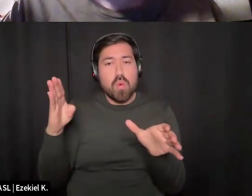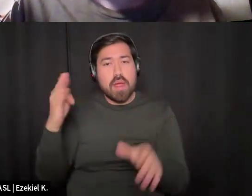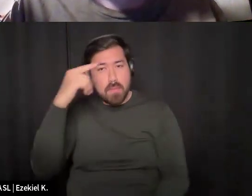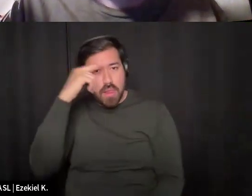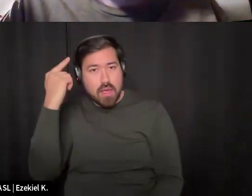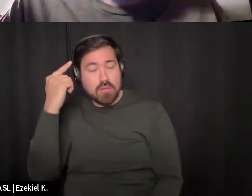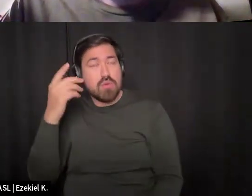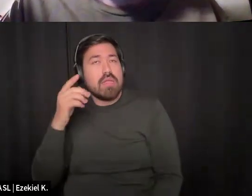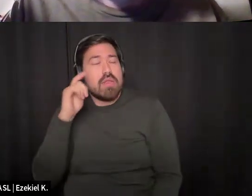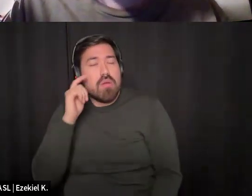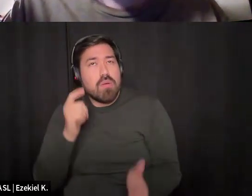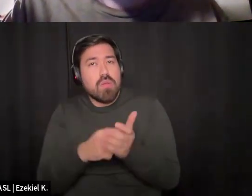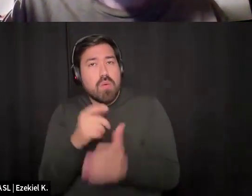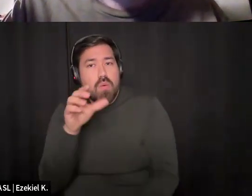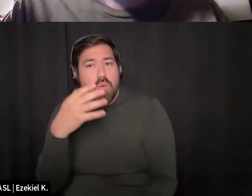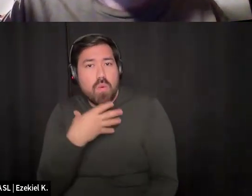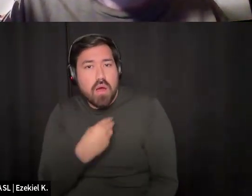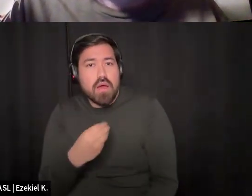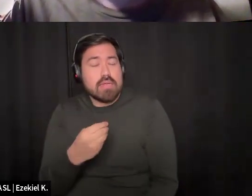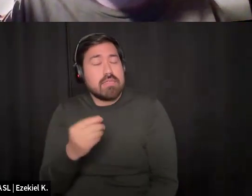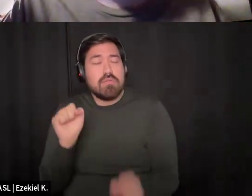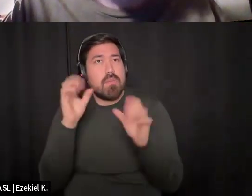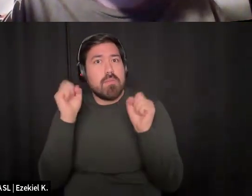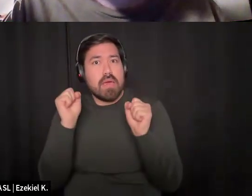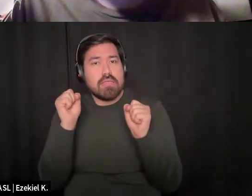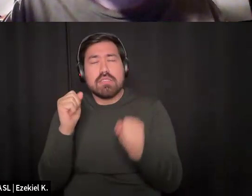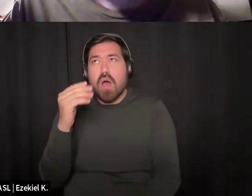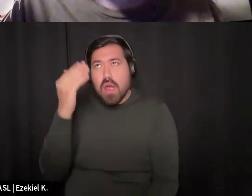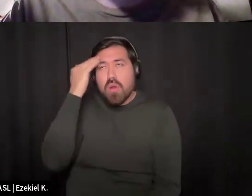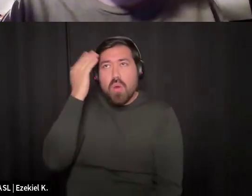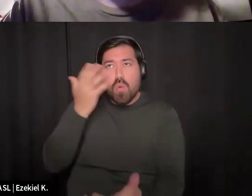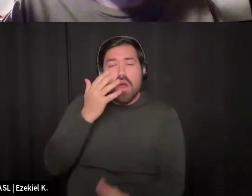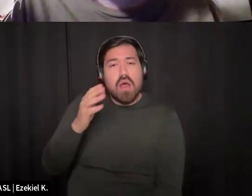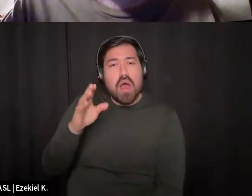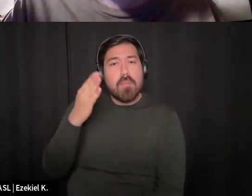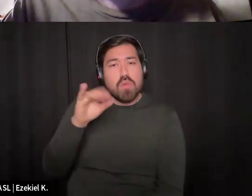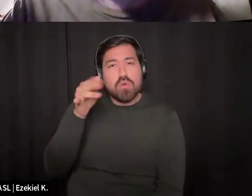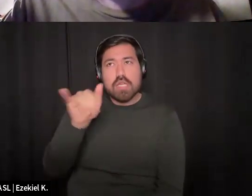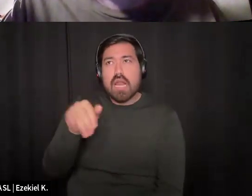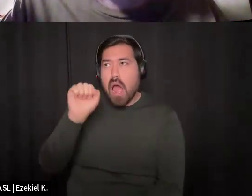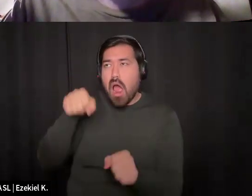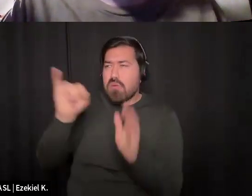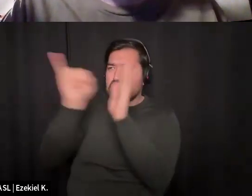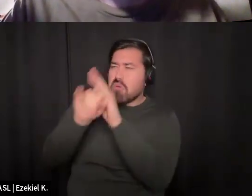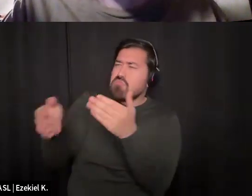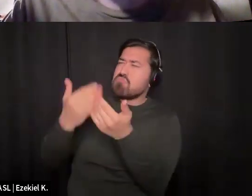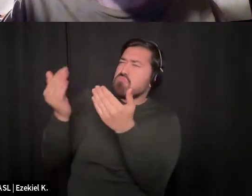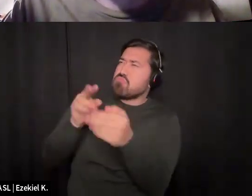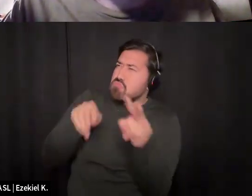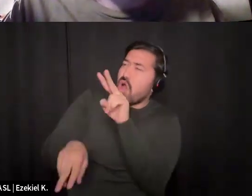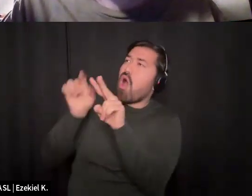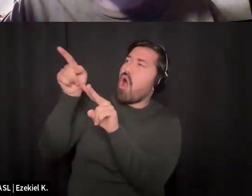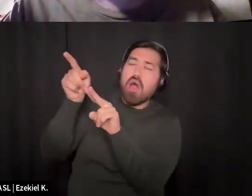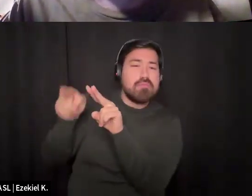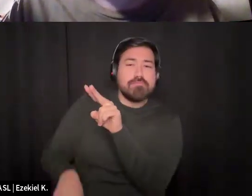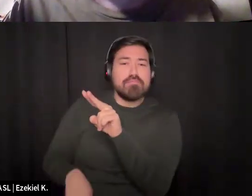much there, and it's amazing. It's like I know what a blue jay is. I could identify it no problem, but how closely